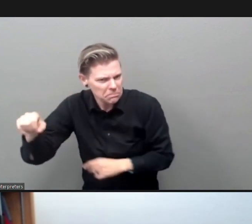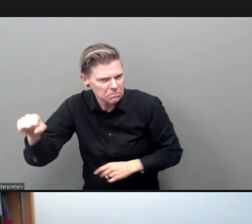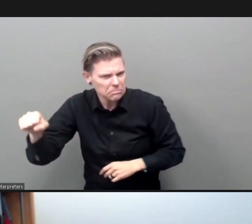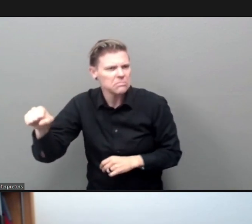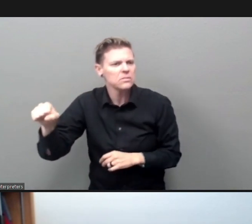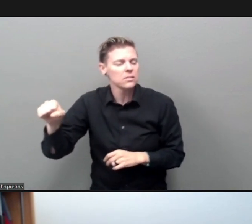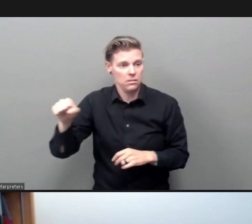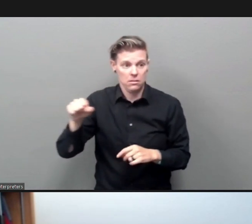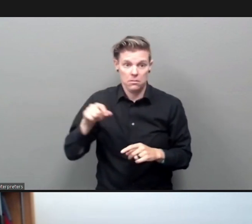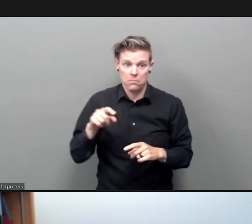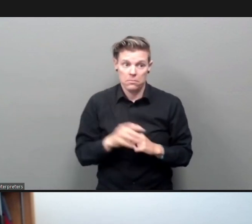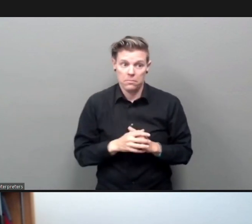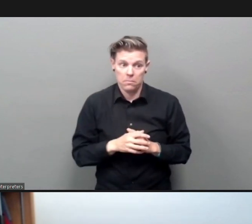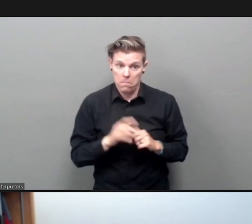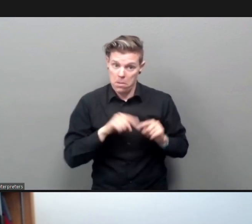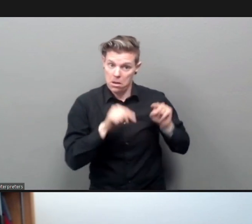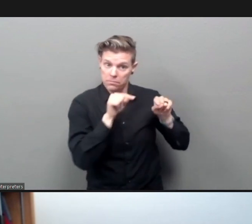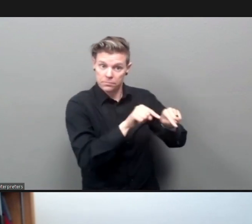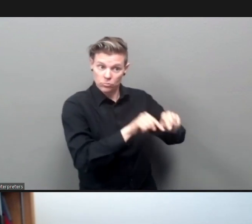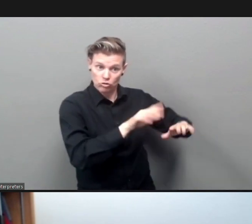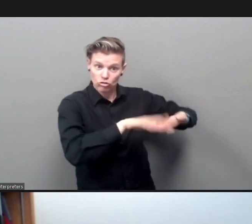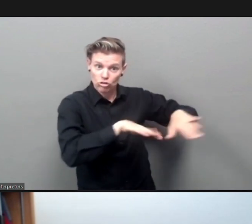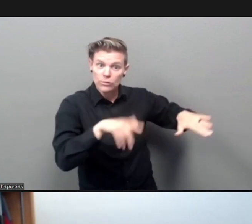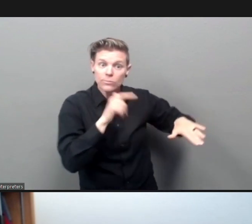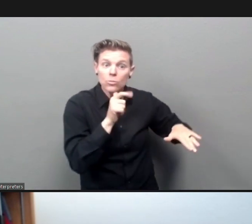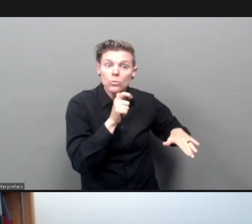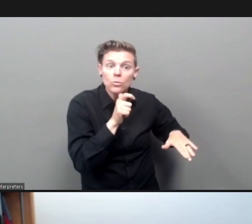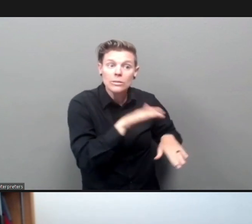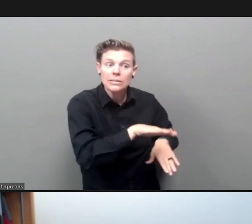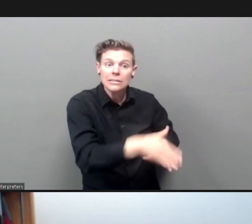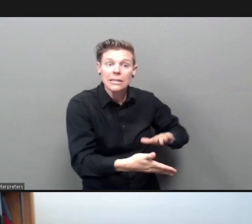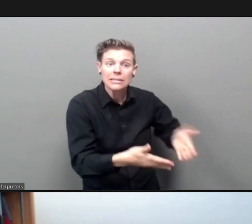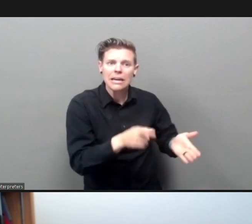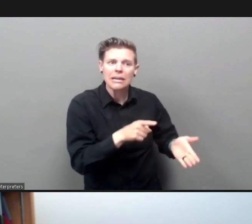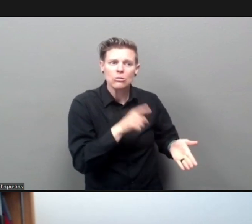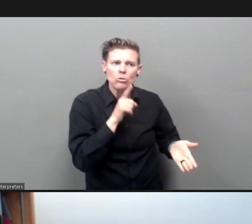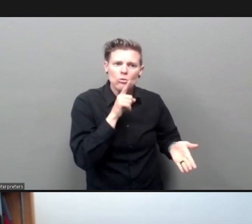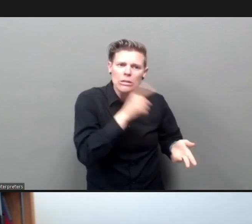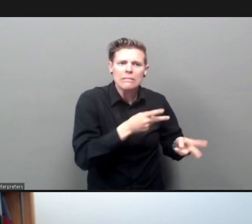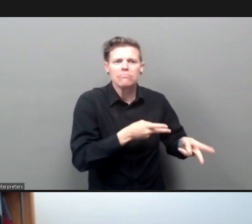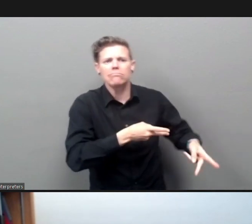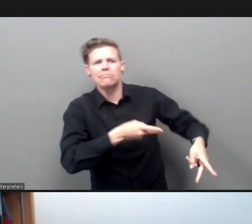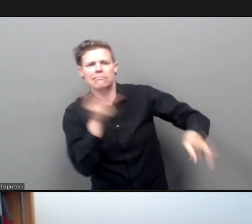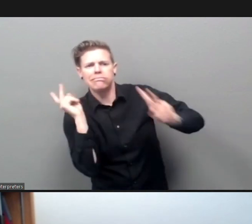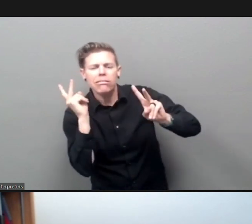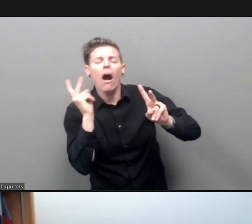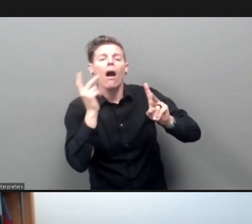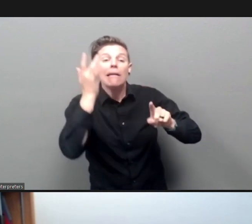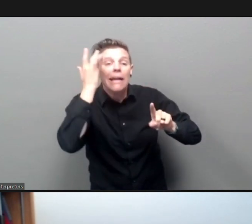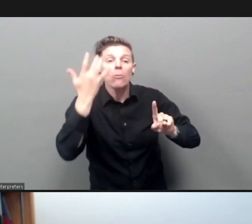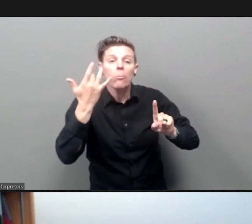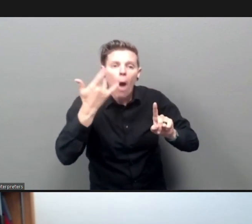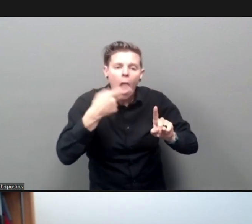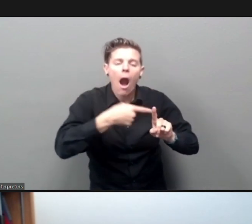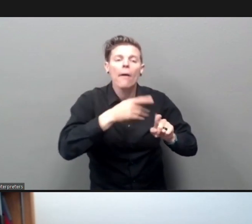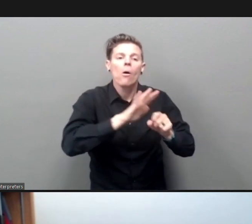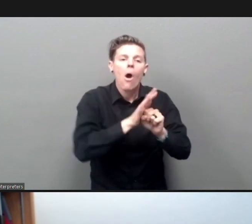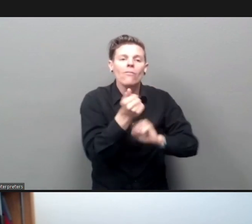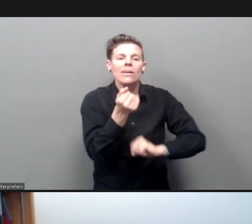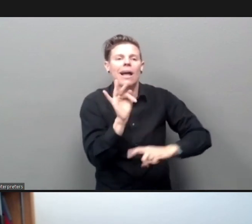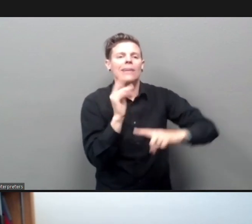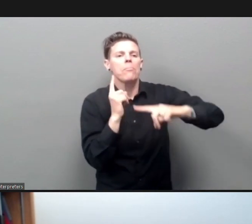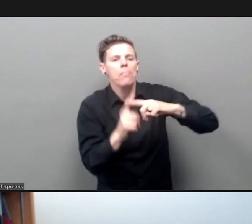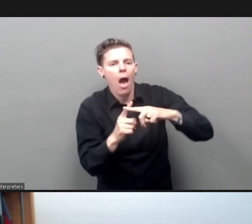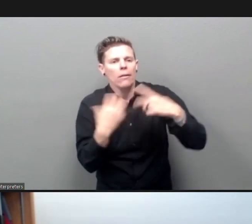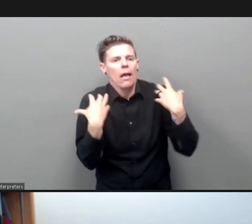chronically ill kids with lots of medical problems. But we did have a recent death a couple weeks ago. Did you mention this already, Christine, of